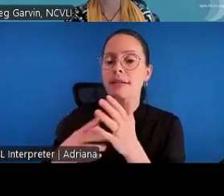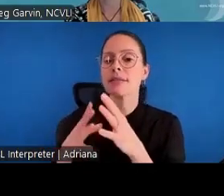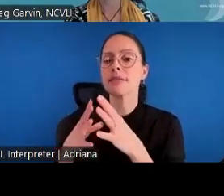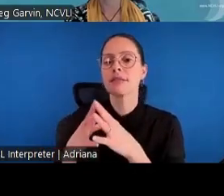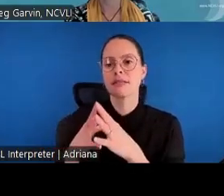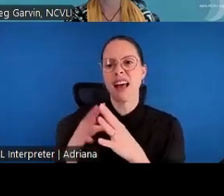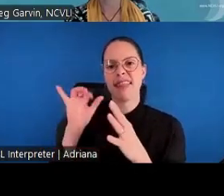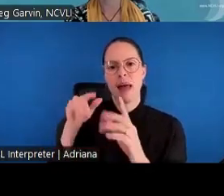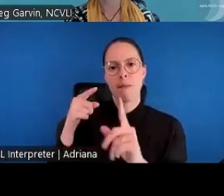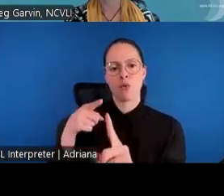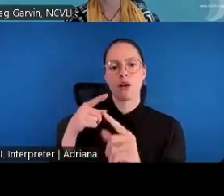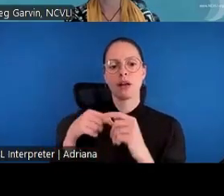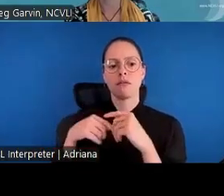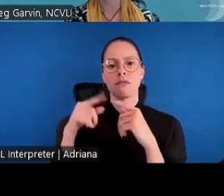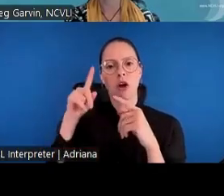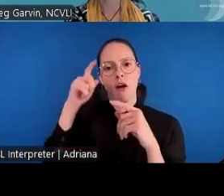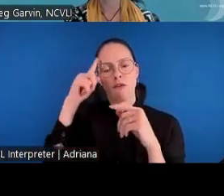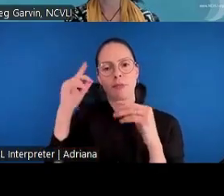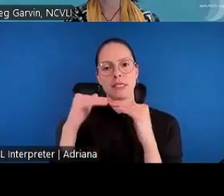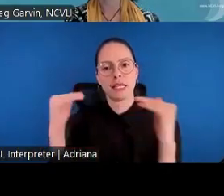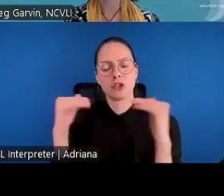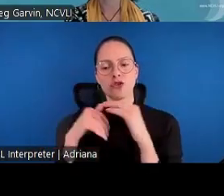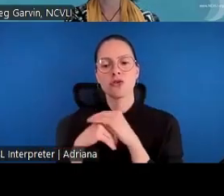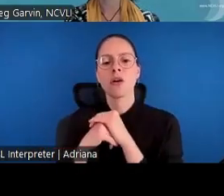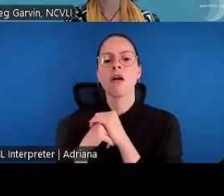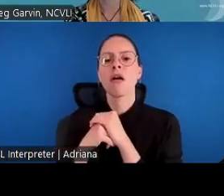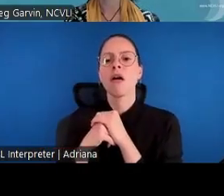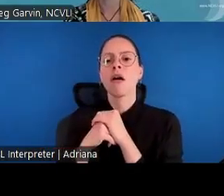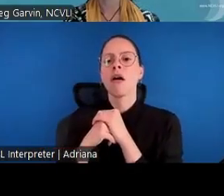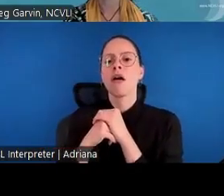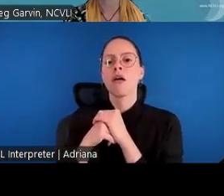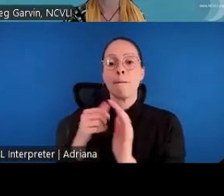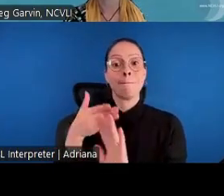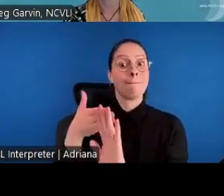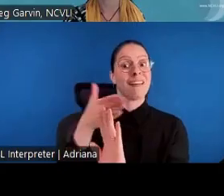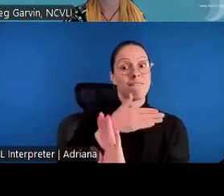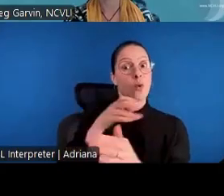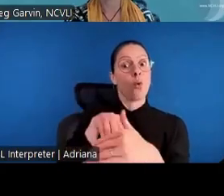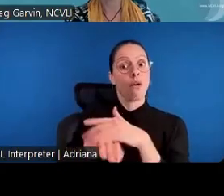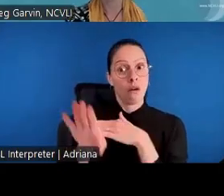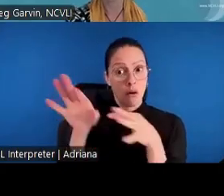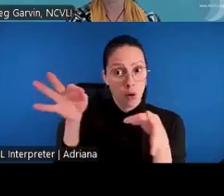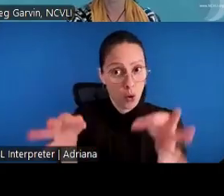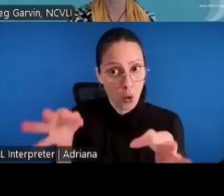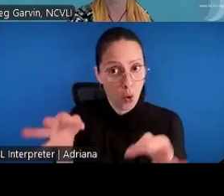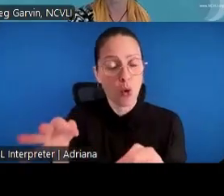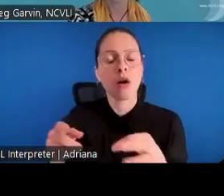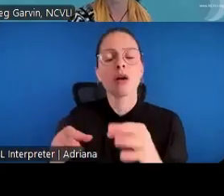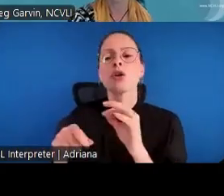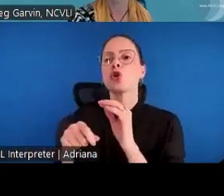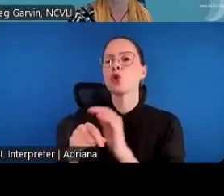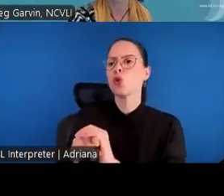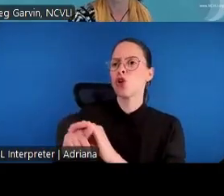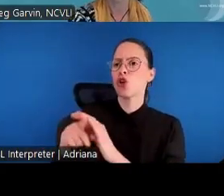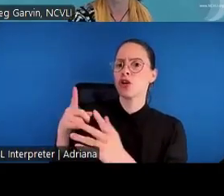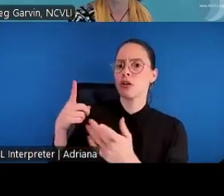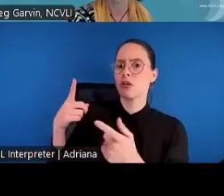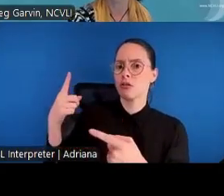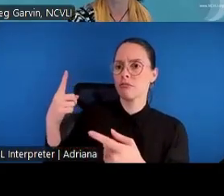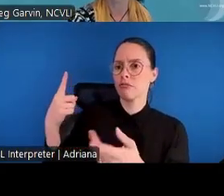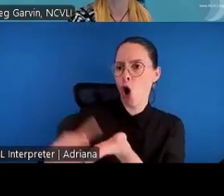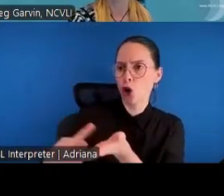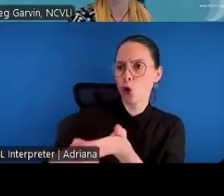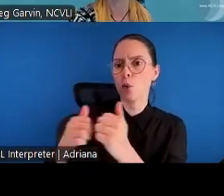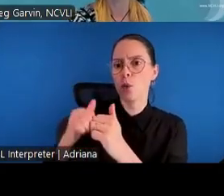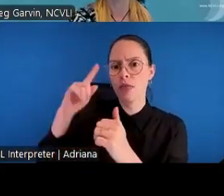at the government stage. You're advocating before you ever get to court. You're making the arguments to the government as to why they should say no